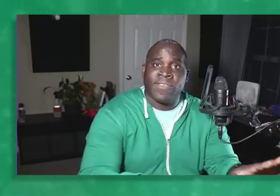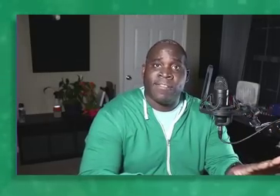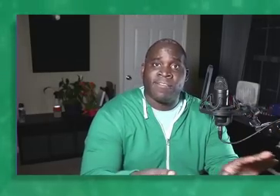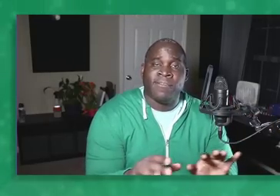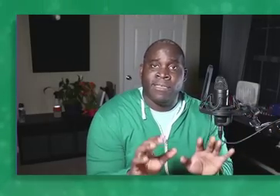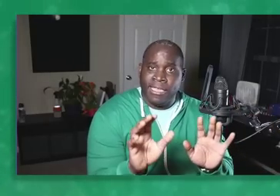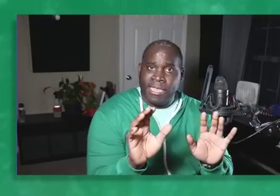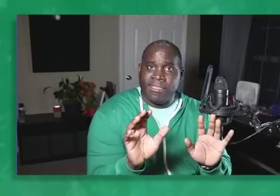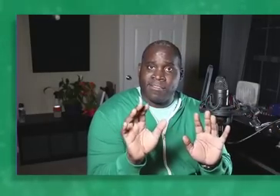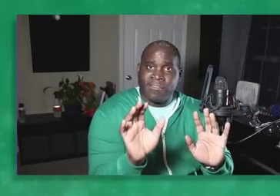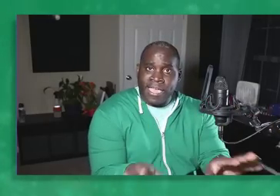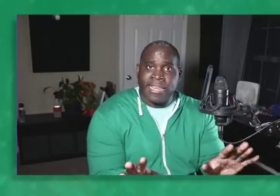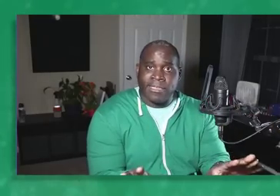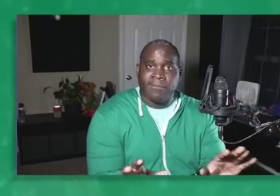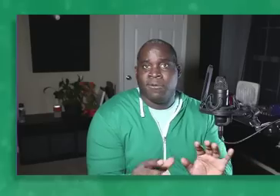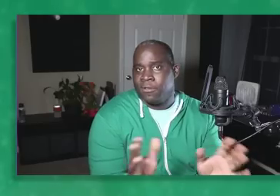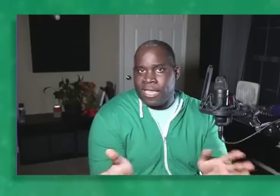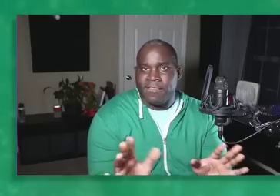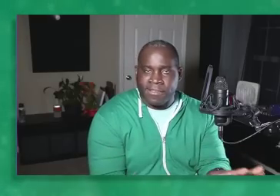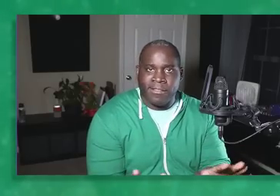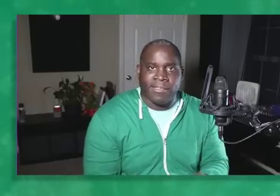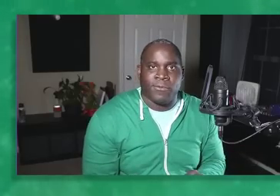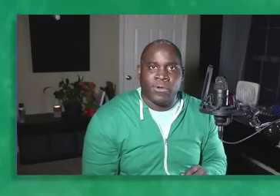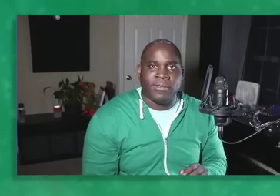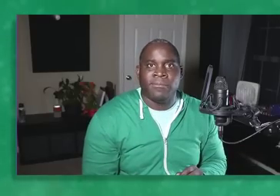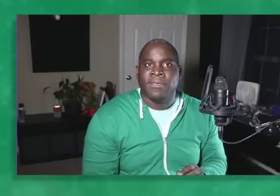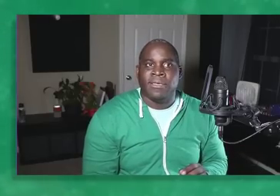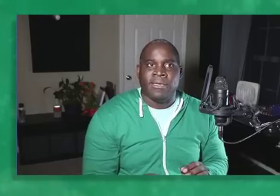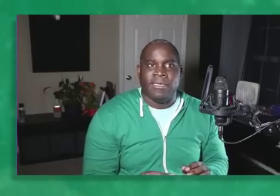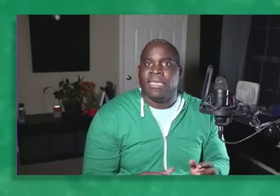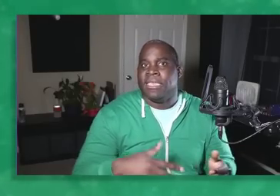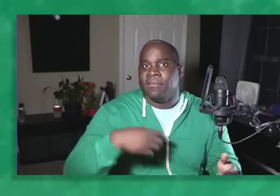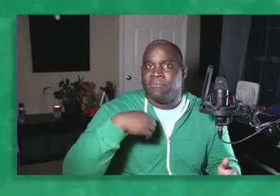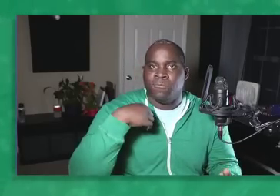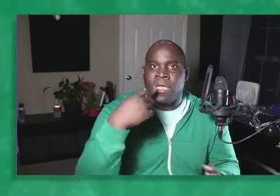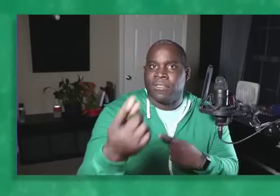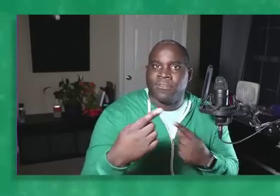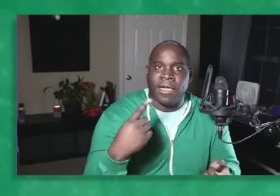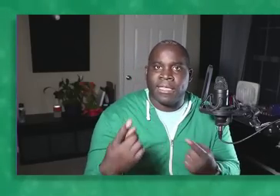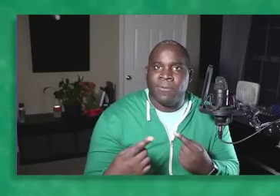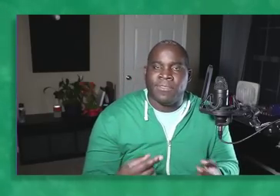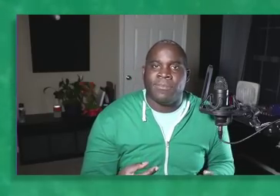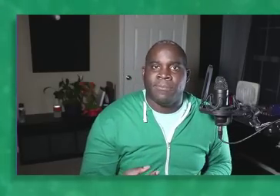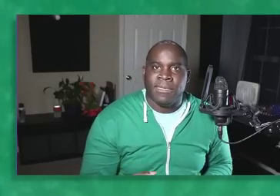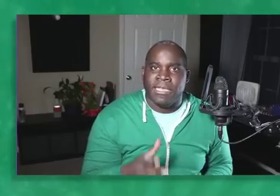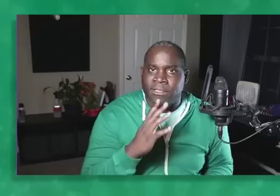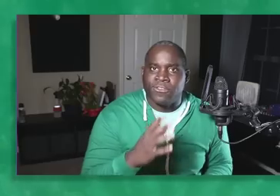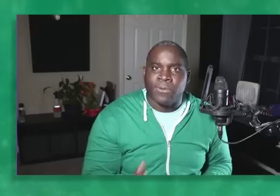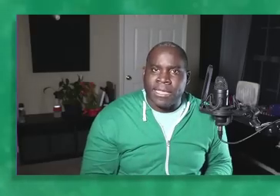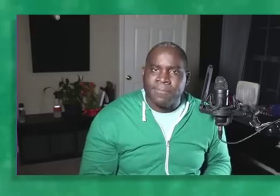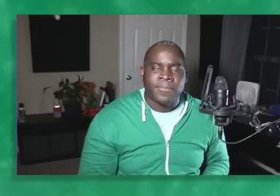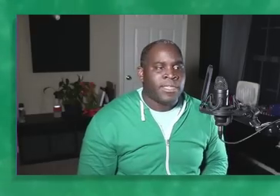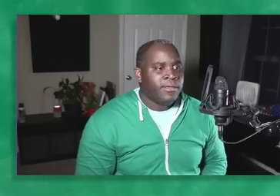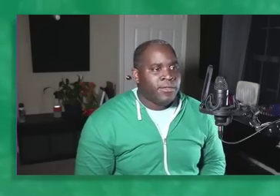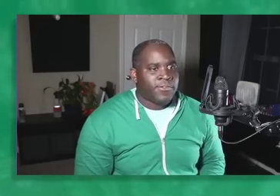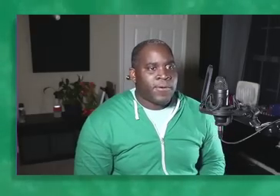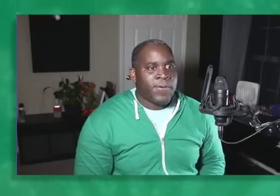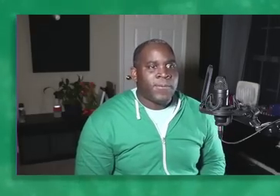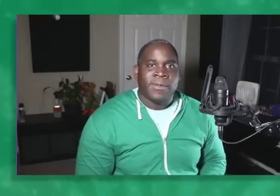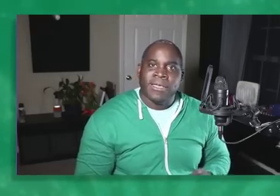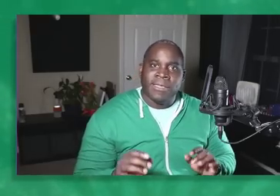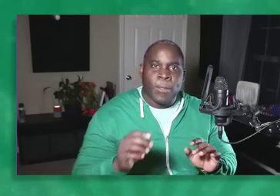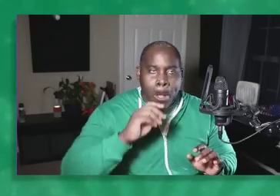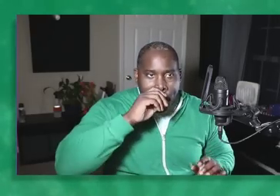as much sense in signing or ASL as it would in regular talking with English, right?